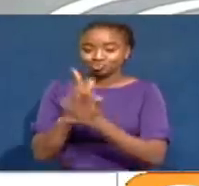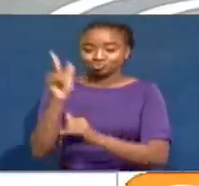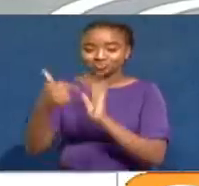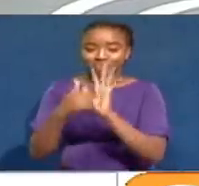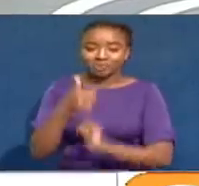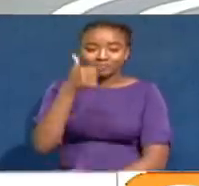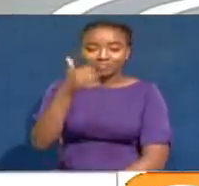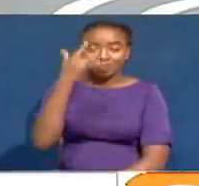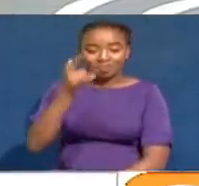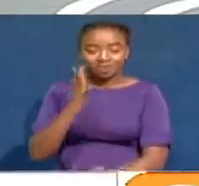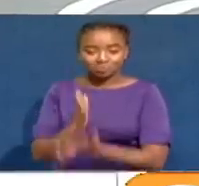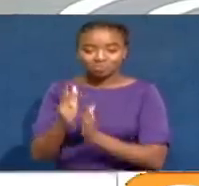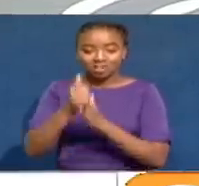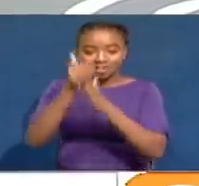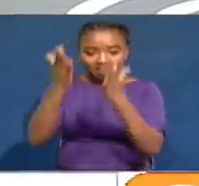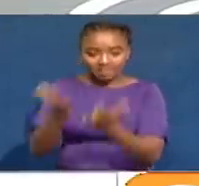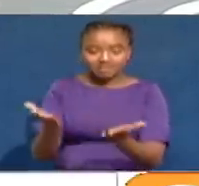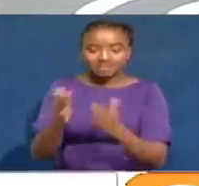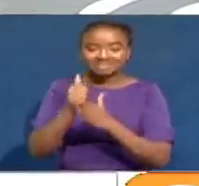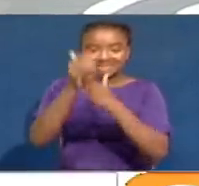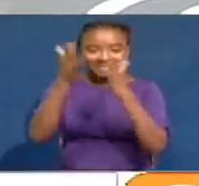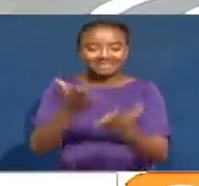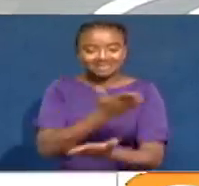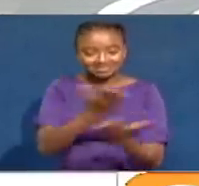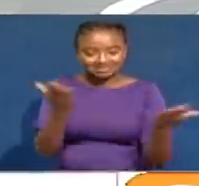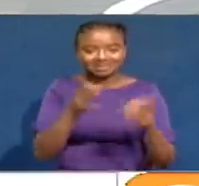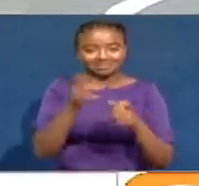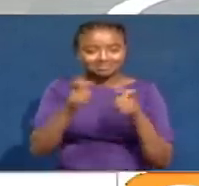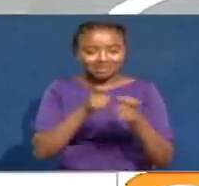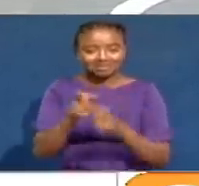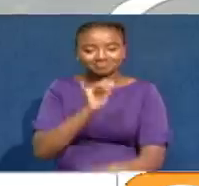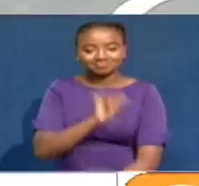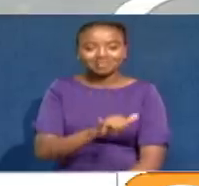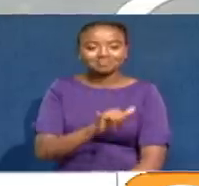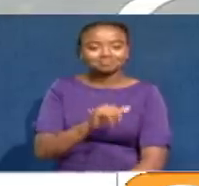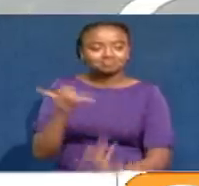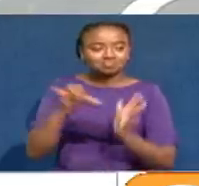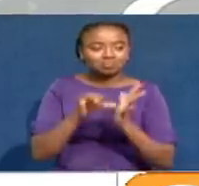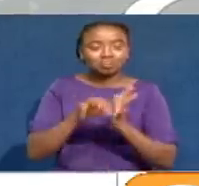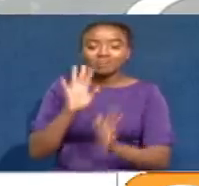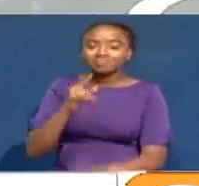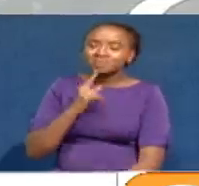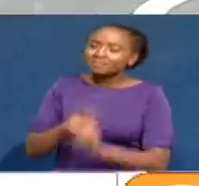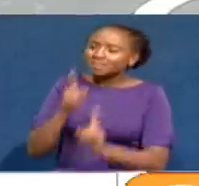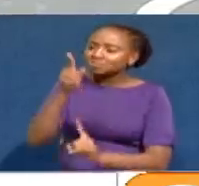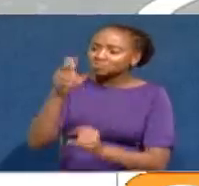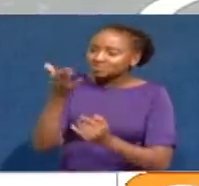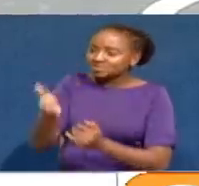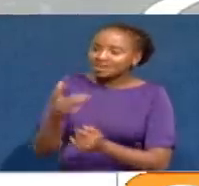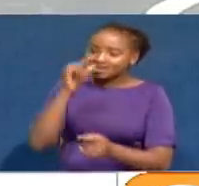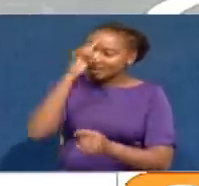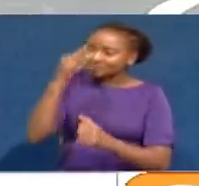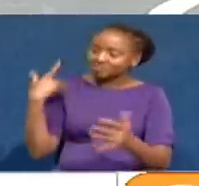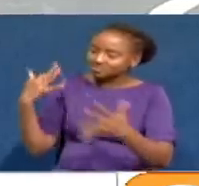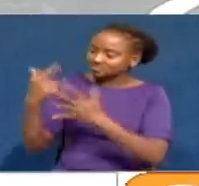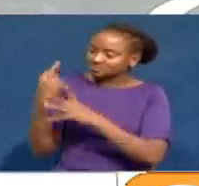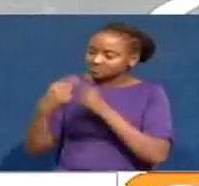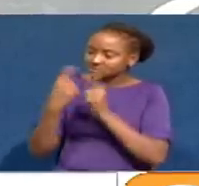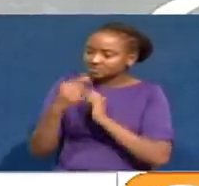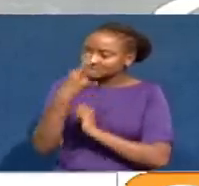it. No. No. You've been there for 30 years. Yes. Let me tell you why I've been. When you are a leader, you are supposed to be